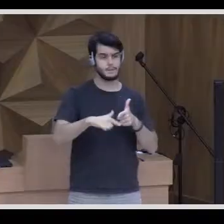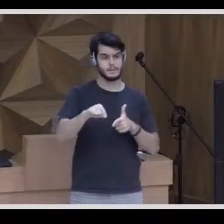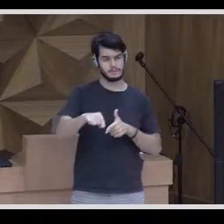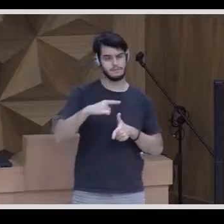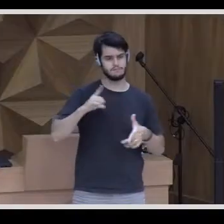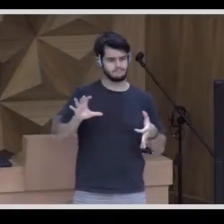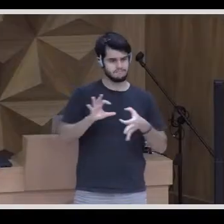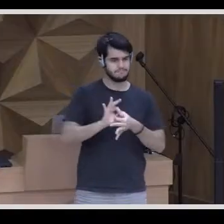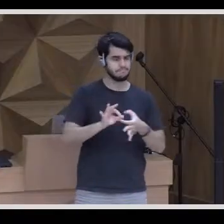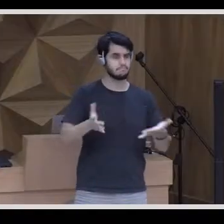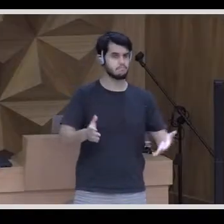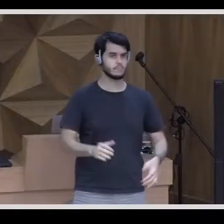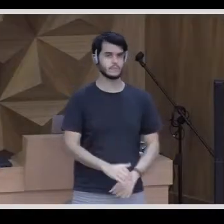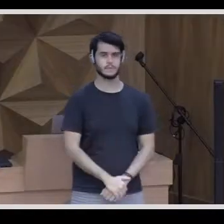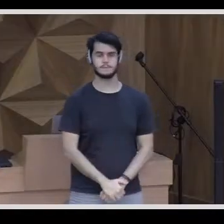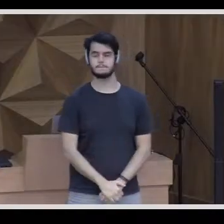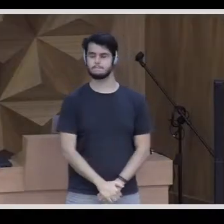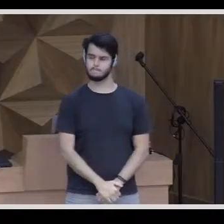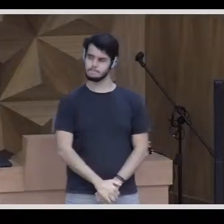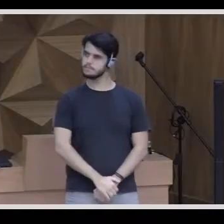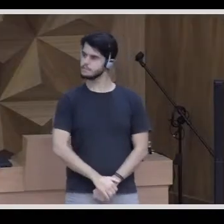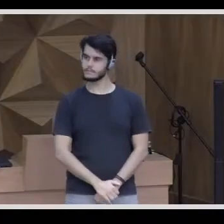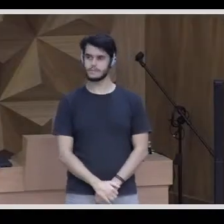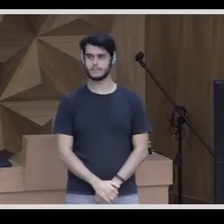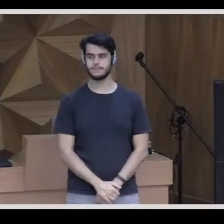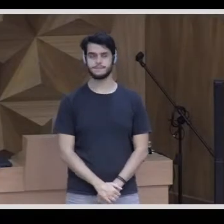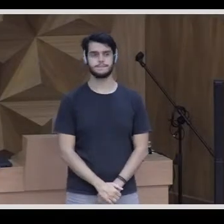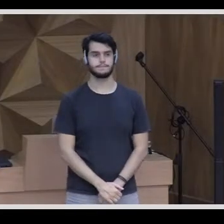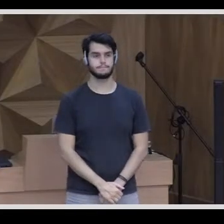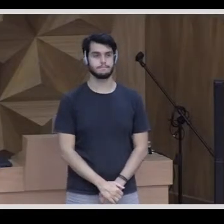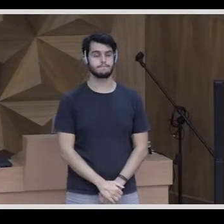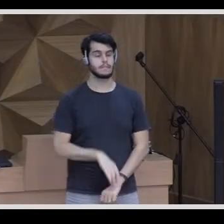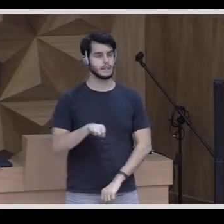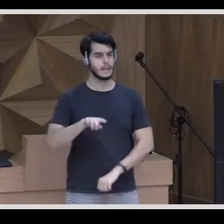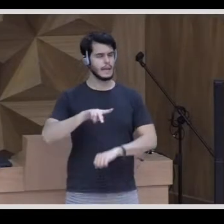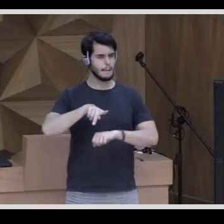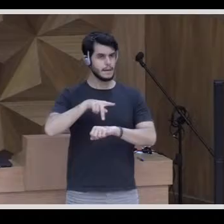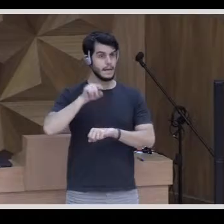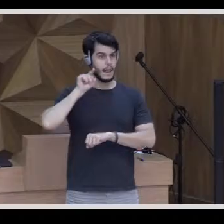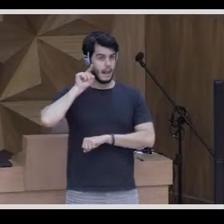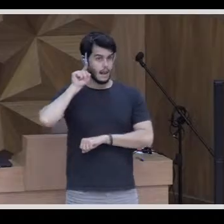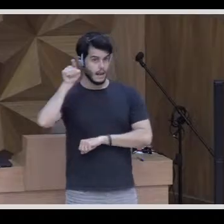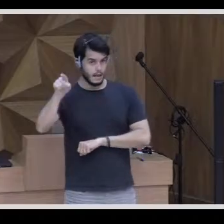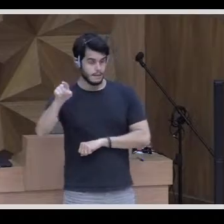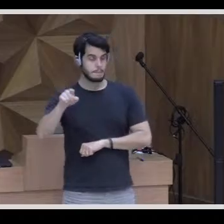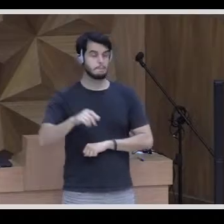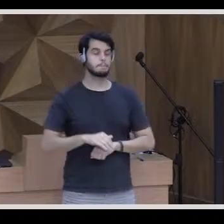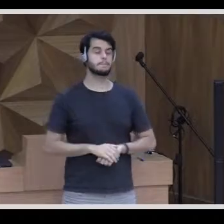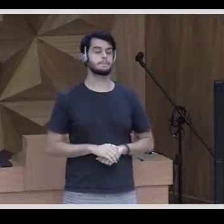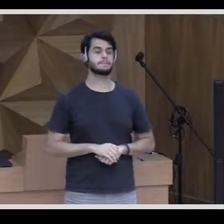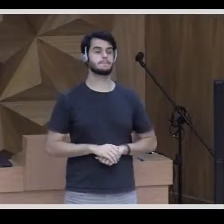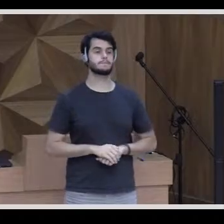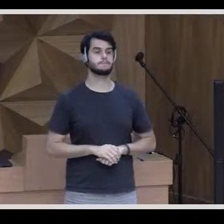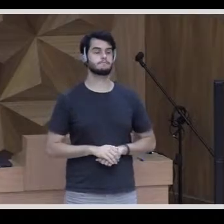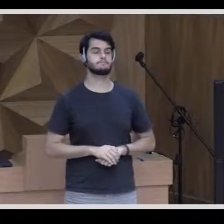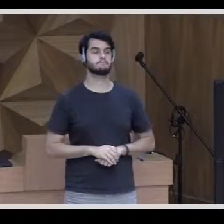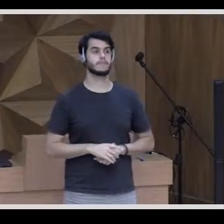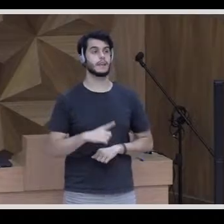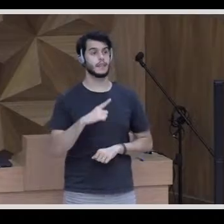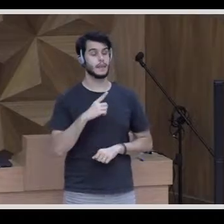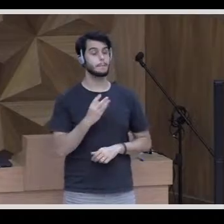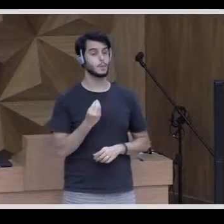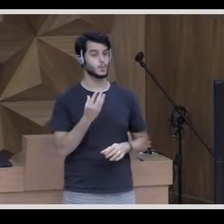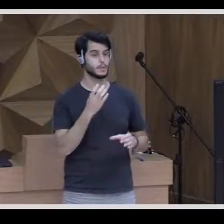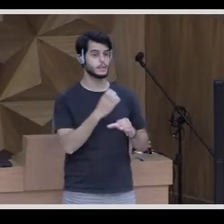the problems, it turns out, are that in New Zealand, we have a lot of forestry. We also, at that point,